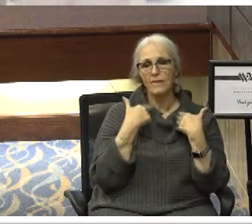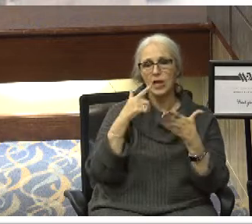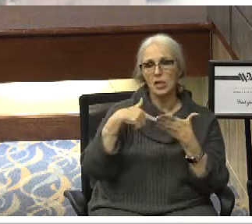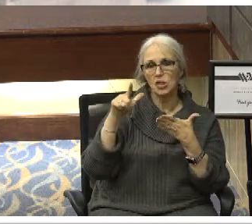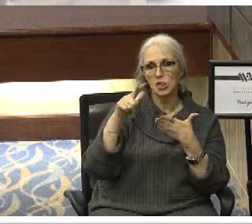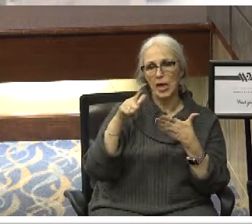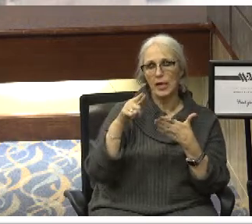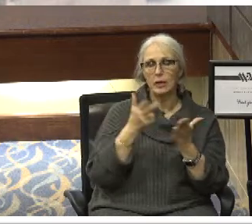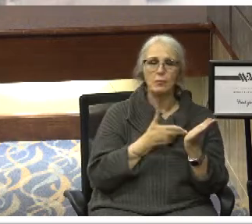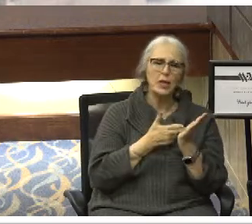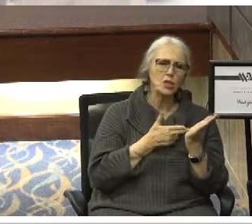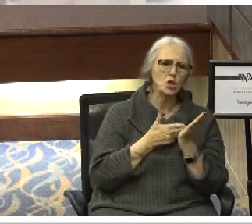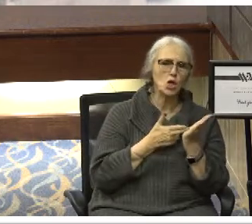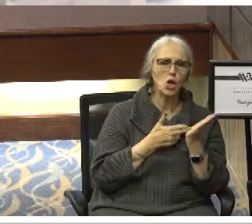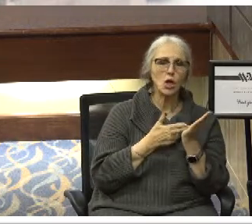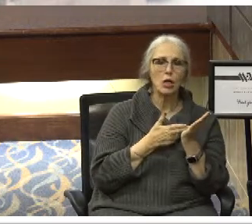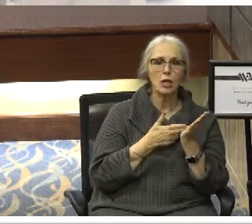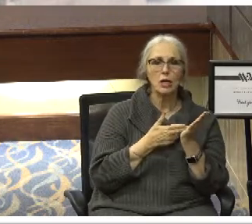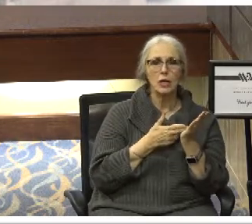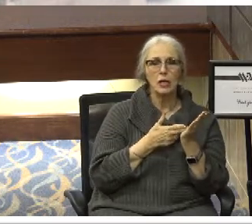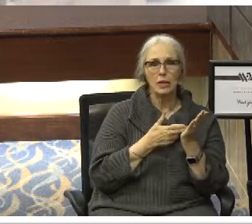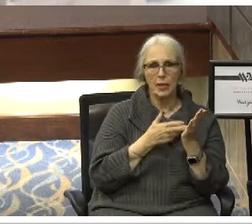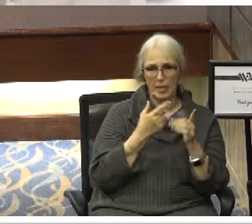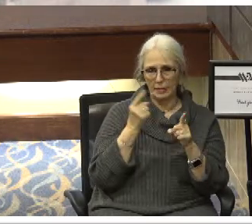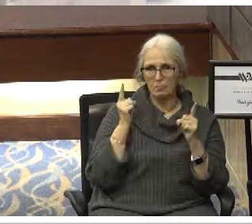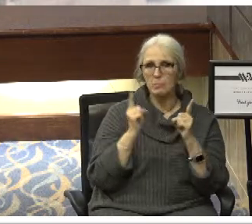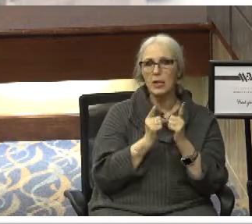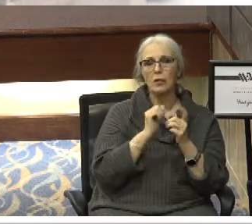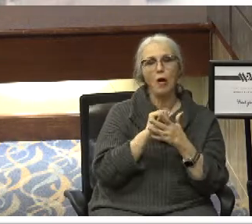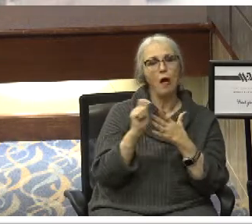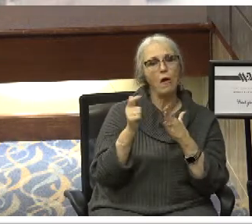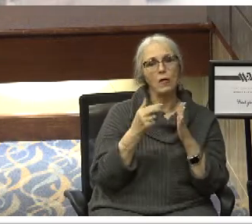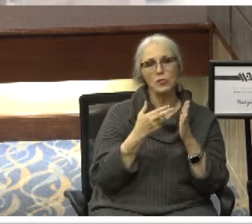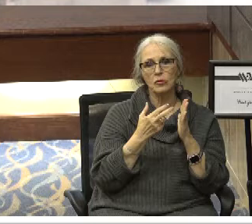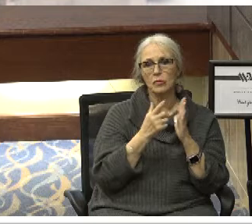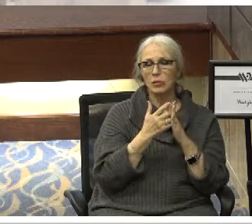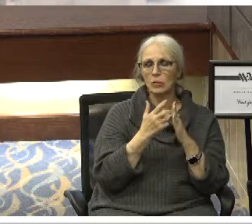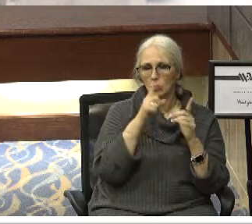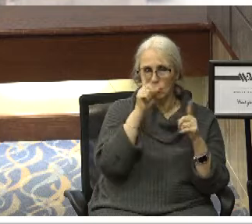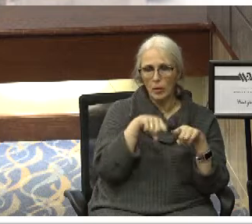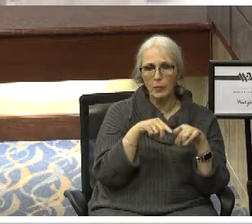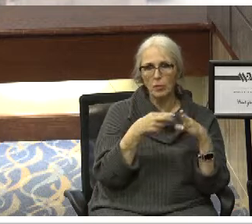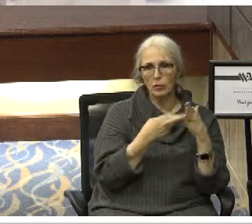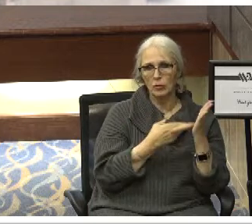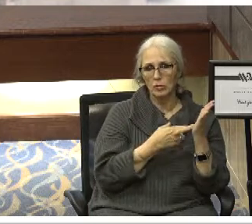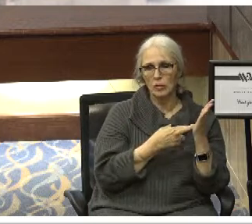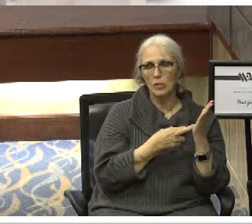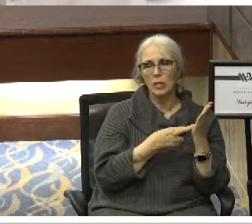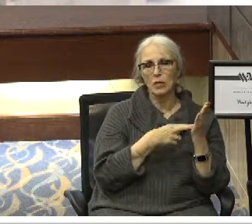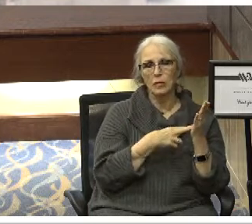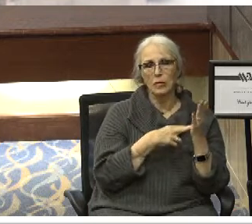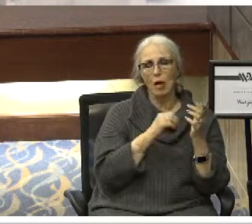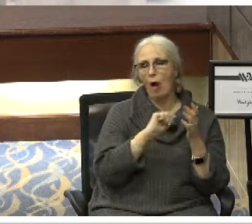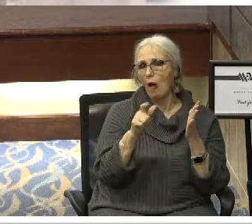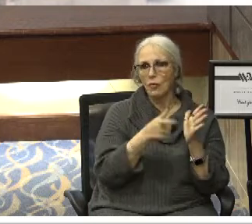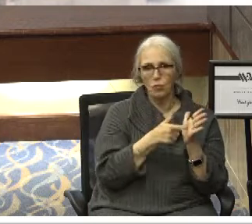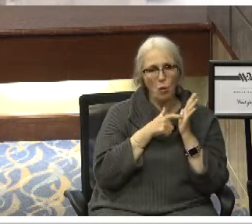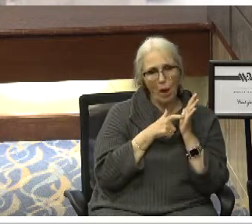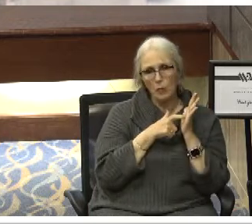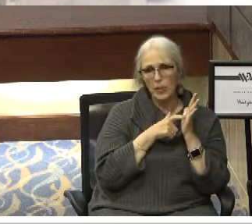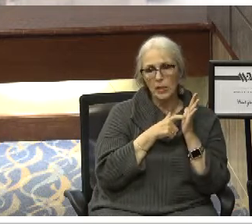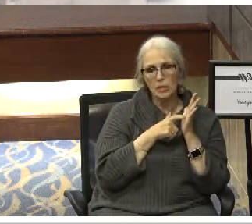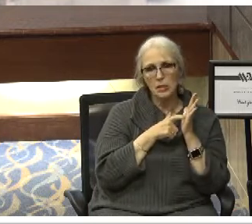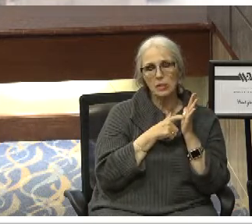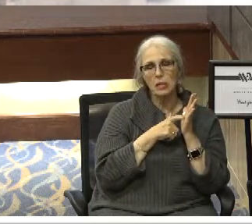make sure that it's met all the standards and it's functioning in accordance with all the requirements, and that